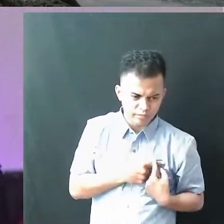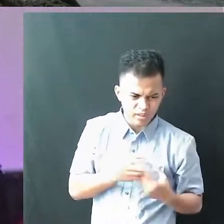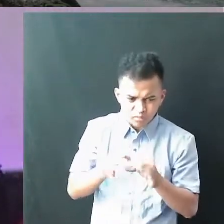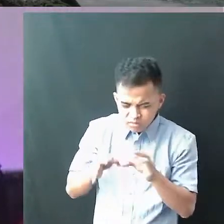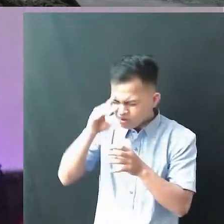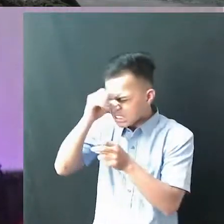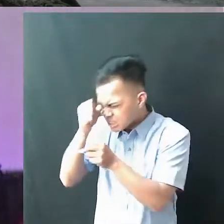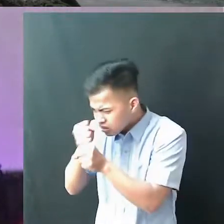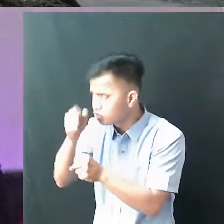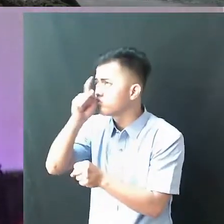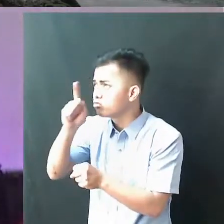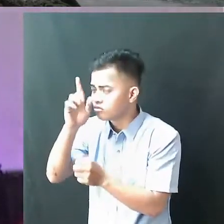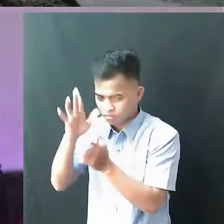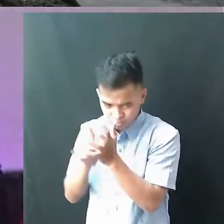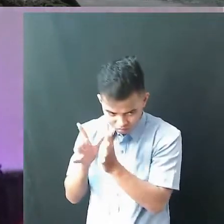I was